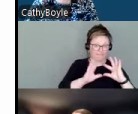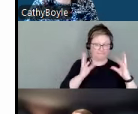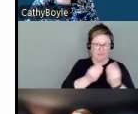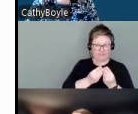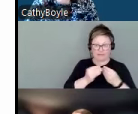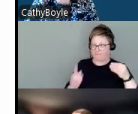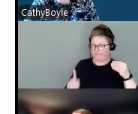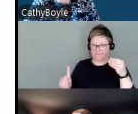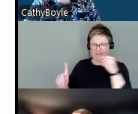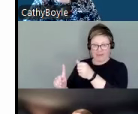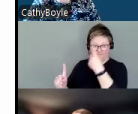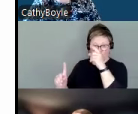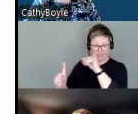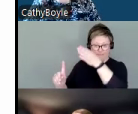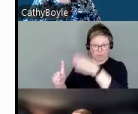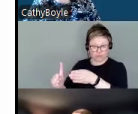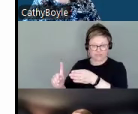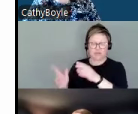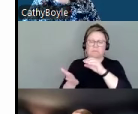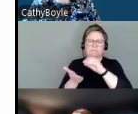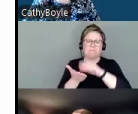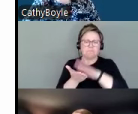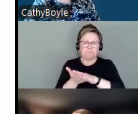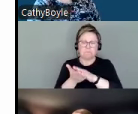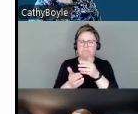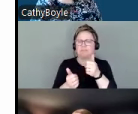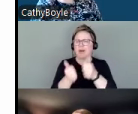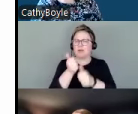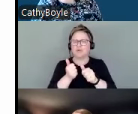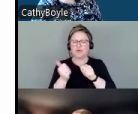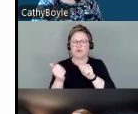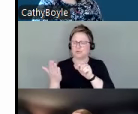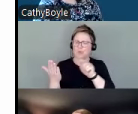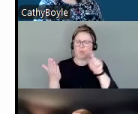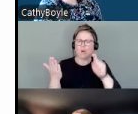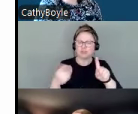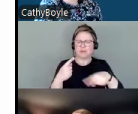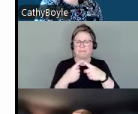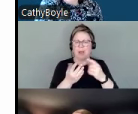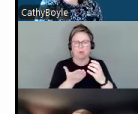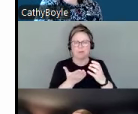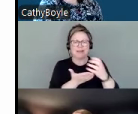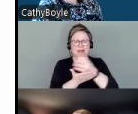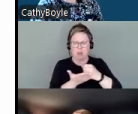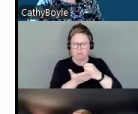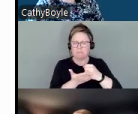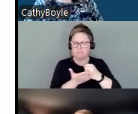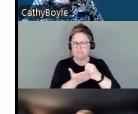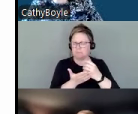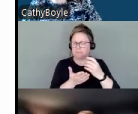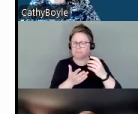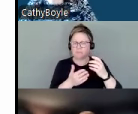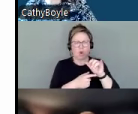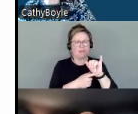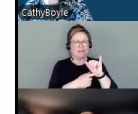the person, include the amount paid under any questions about income as in-kind support, but